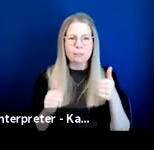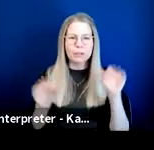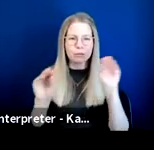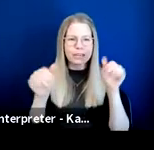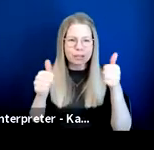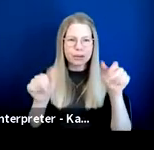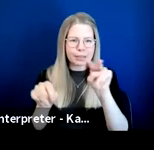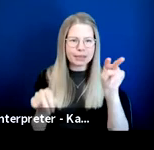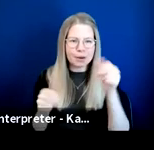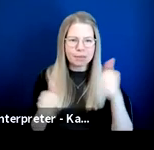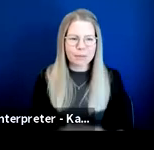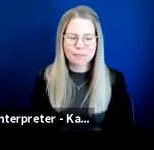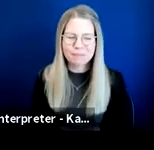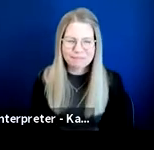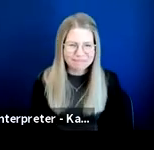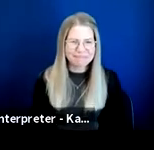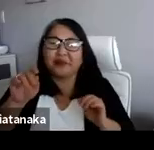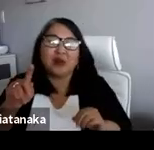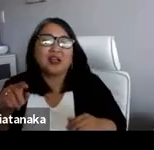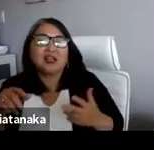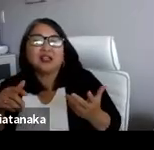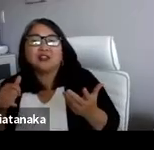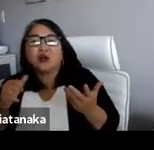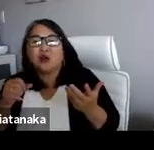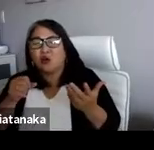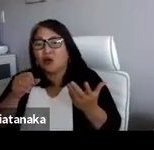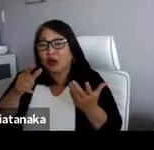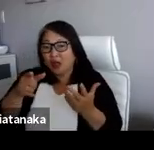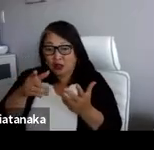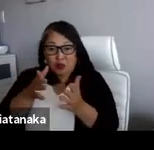all good. It was just arranging so I could see both of you. Okay.